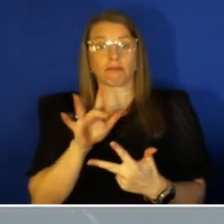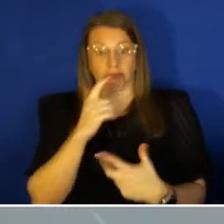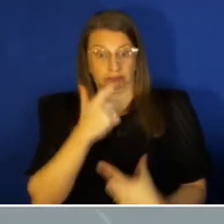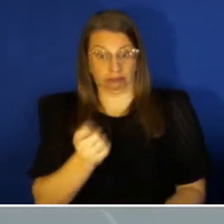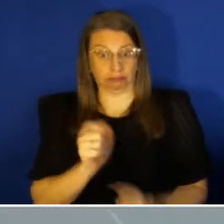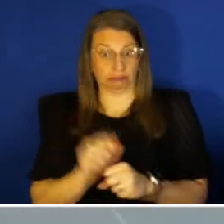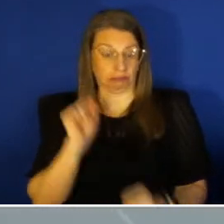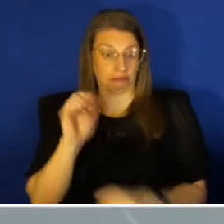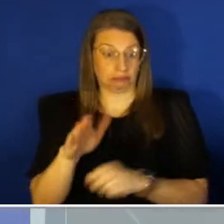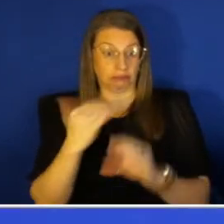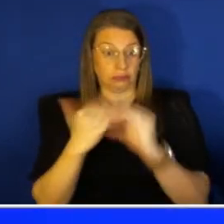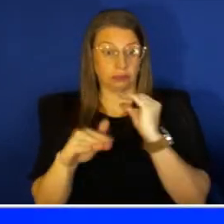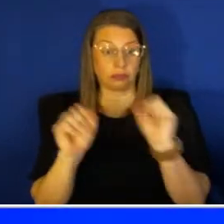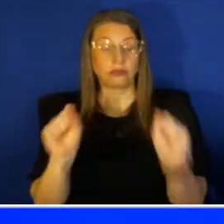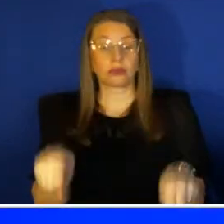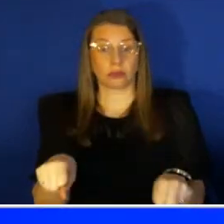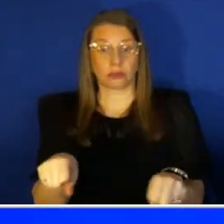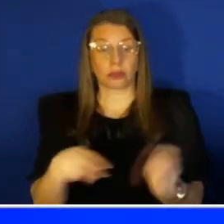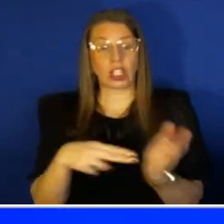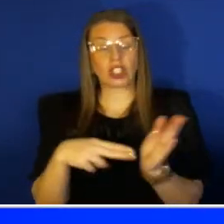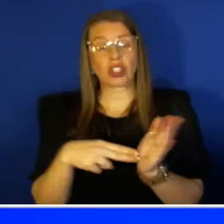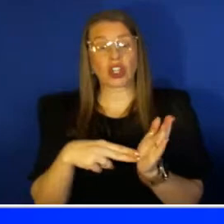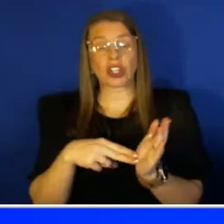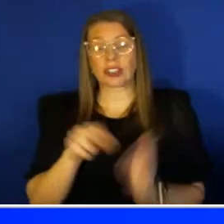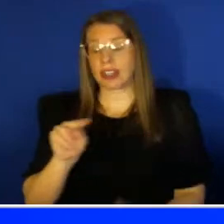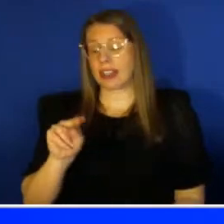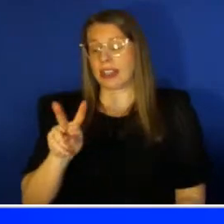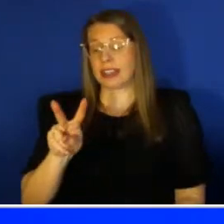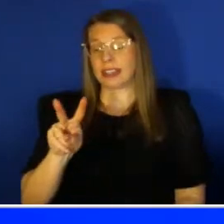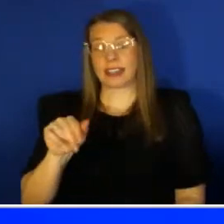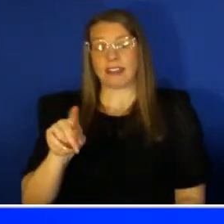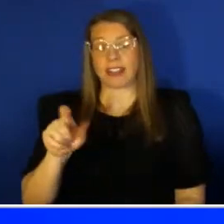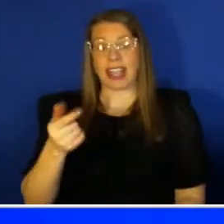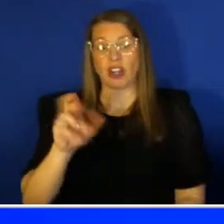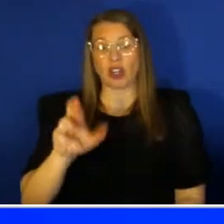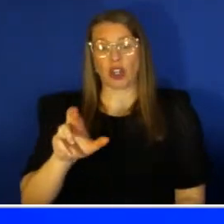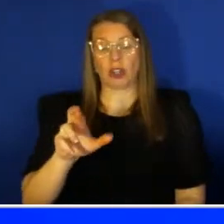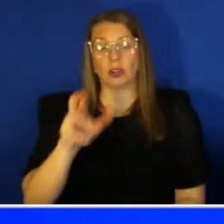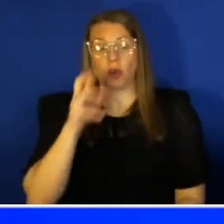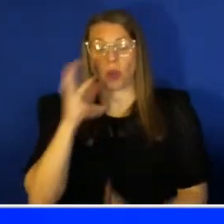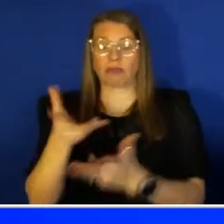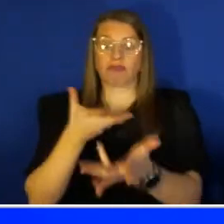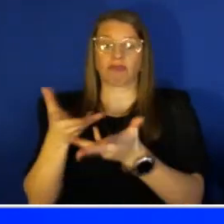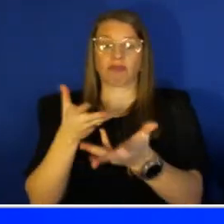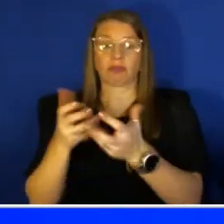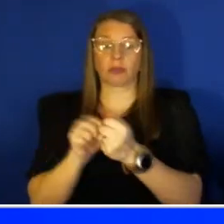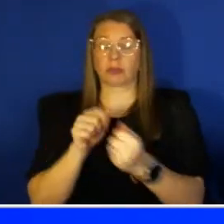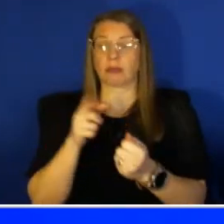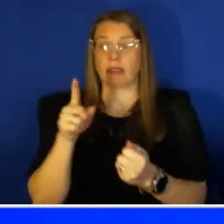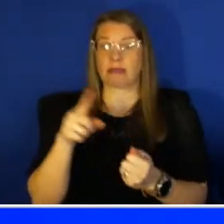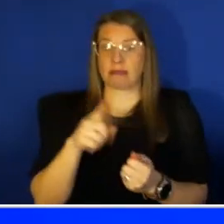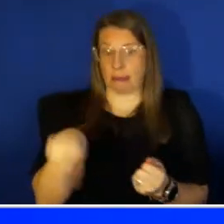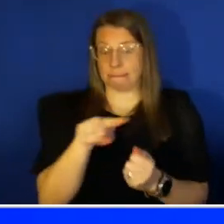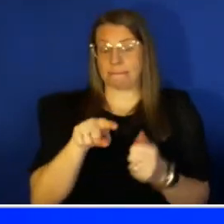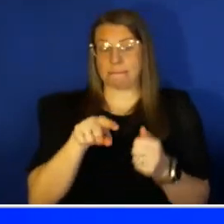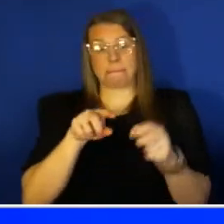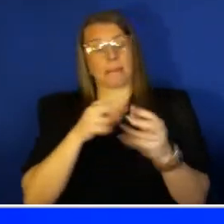an email, and our nurse navigator would directly engage with them and try to get them screened for the trial that they